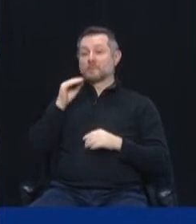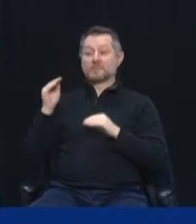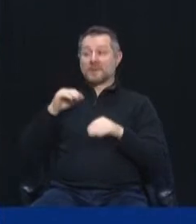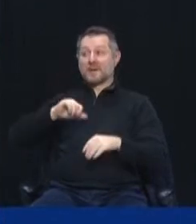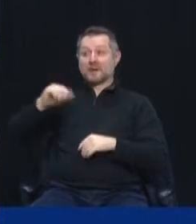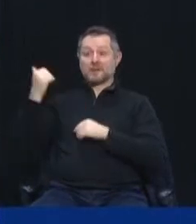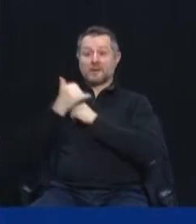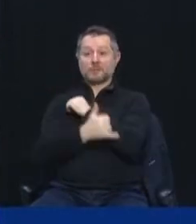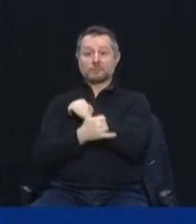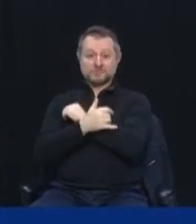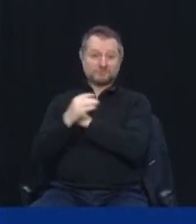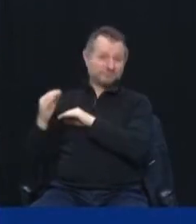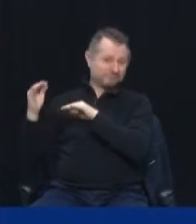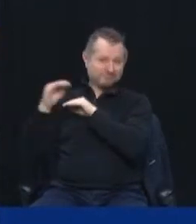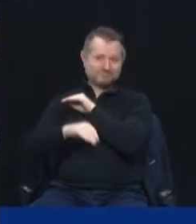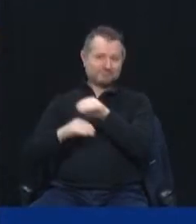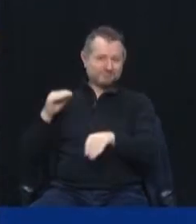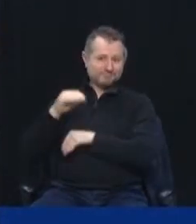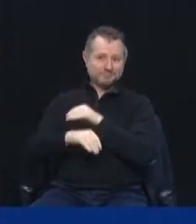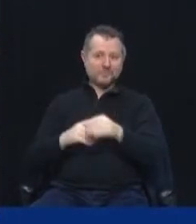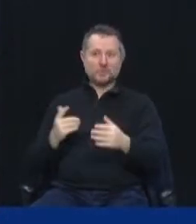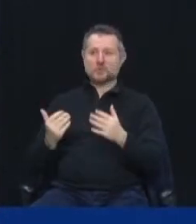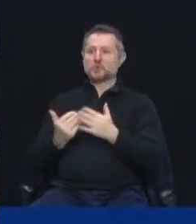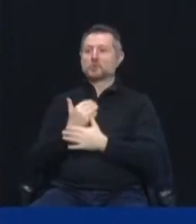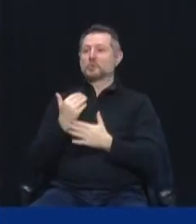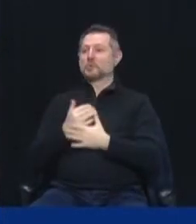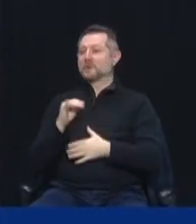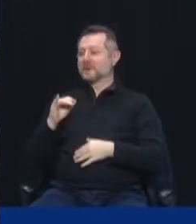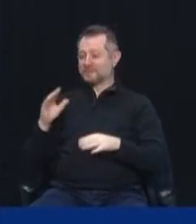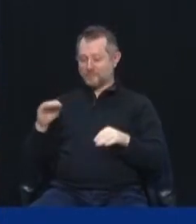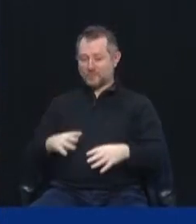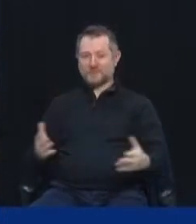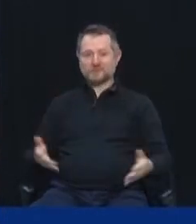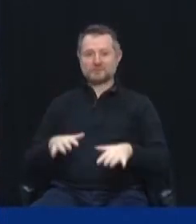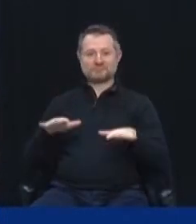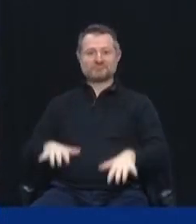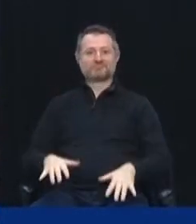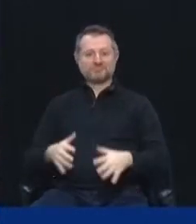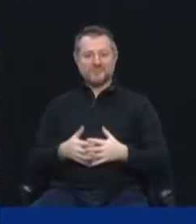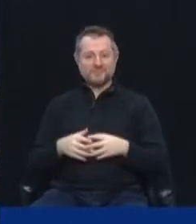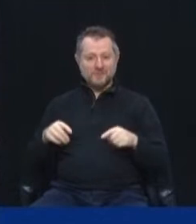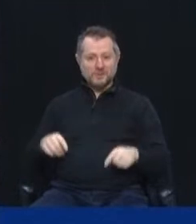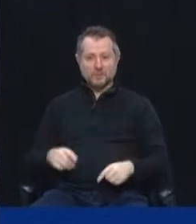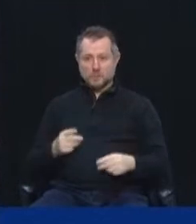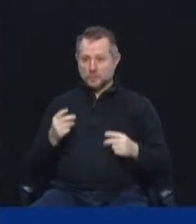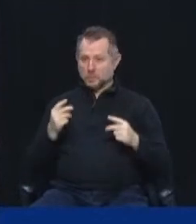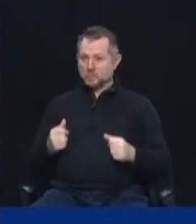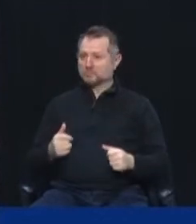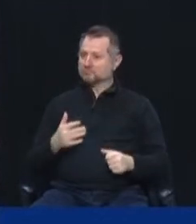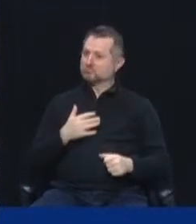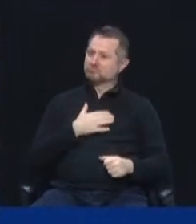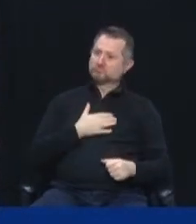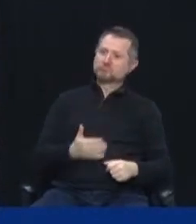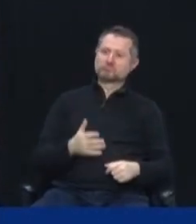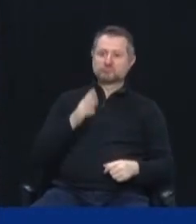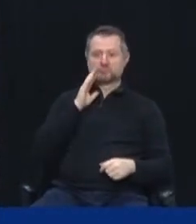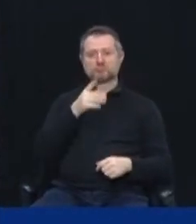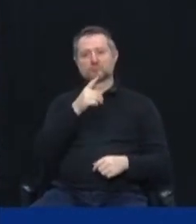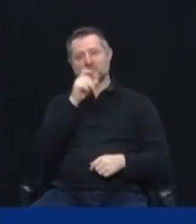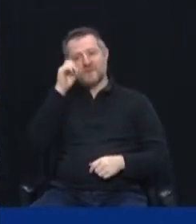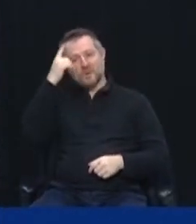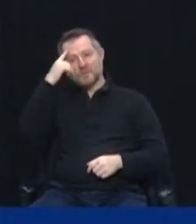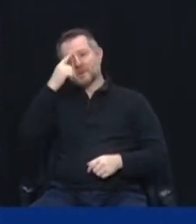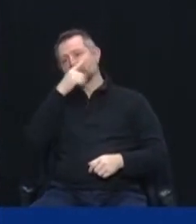new Americans, new arrivals are not that quick to go to a government-sponsored